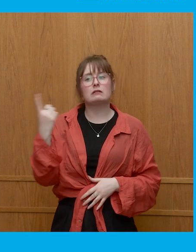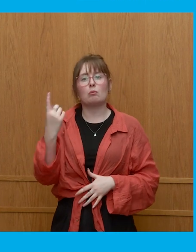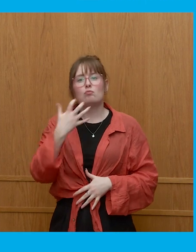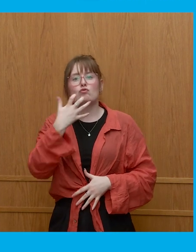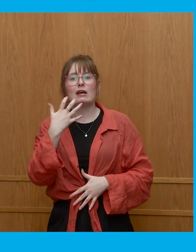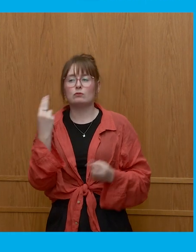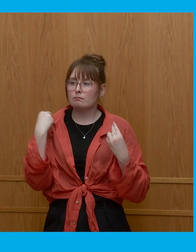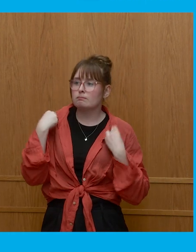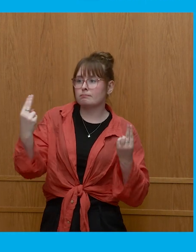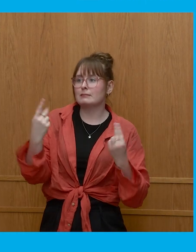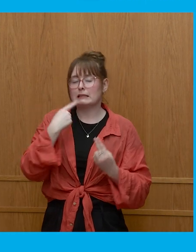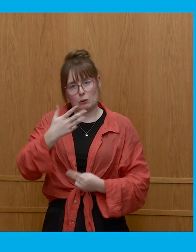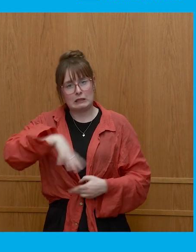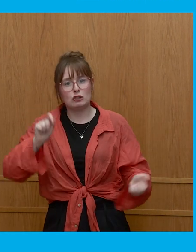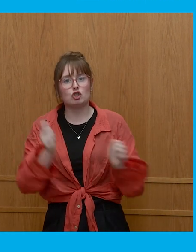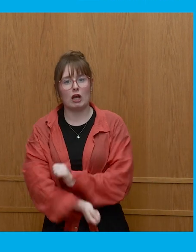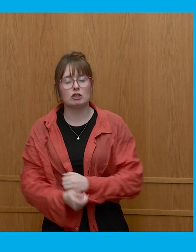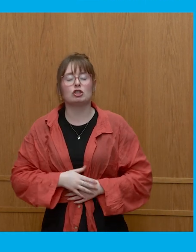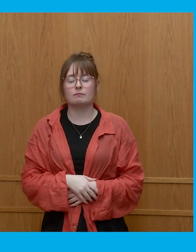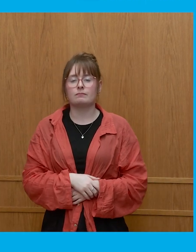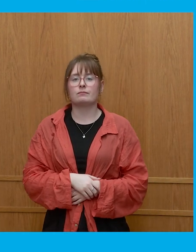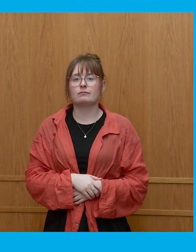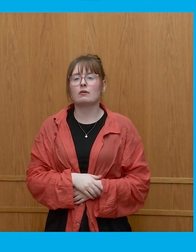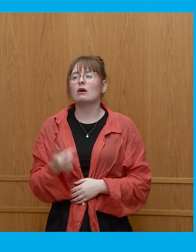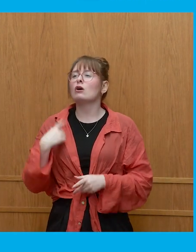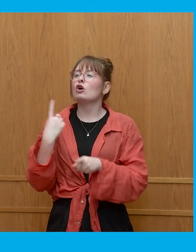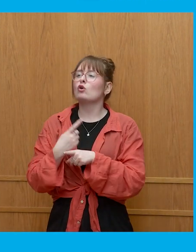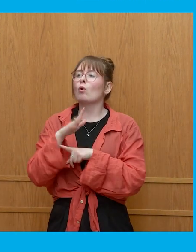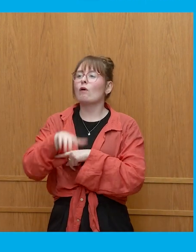ticket. I heard the budget for